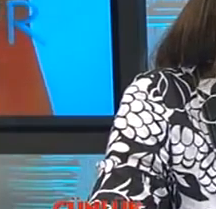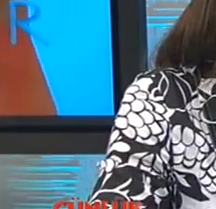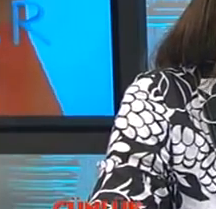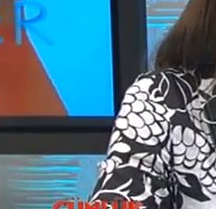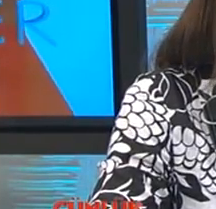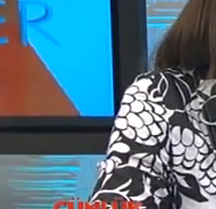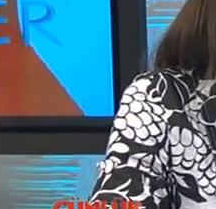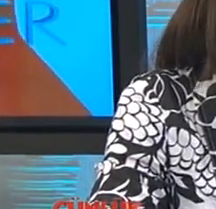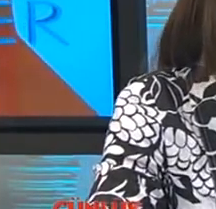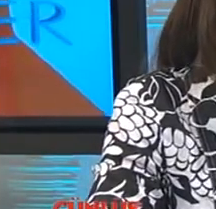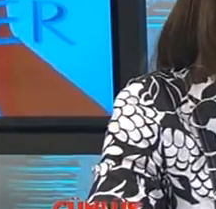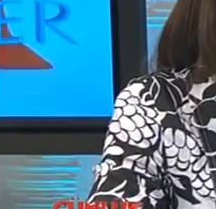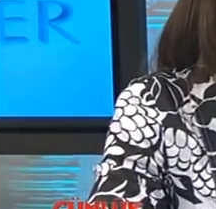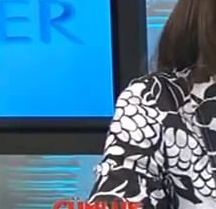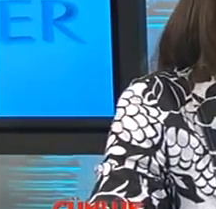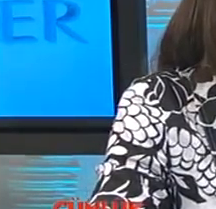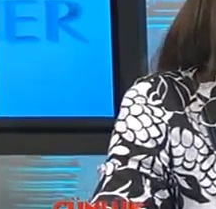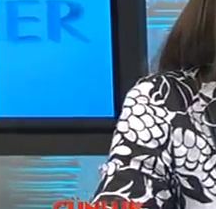who works at Ankara